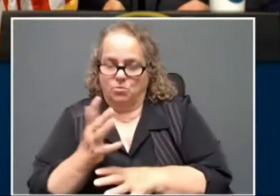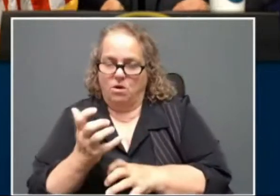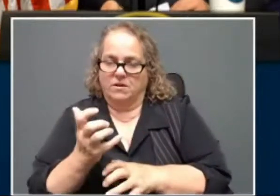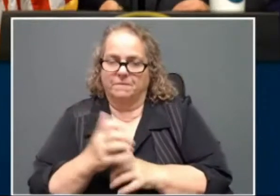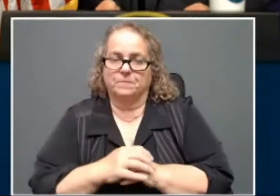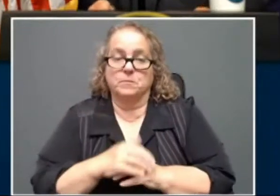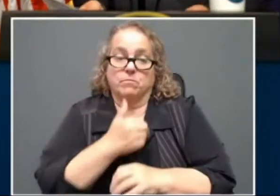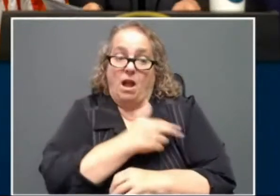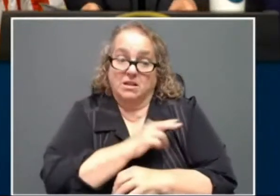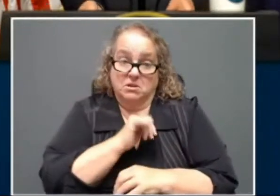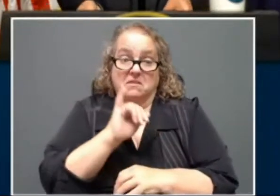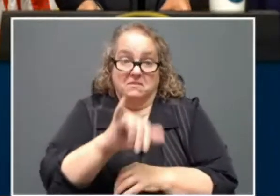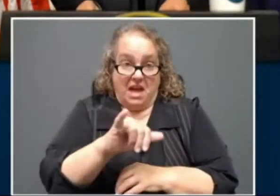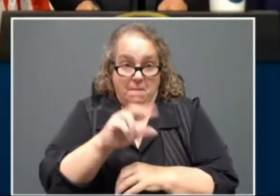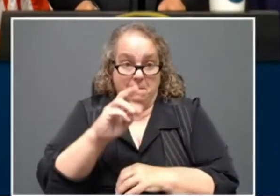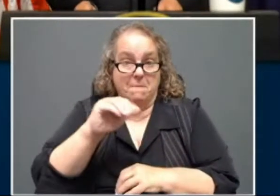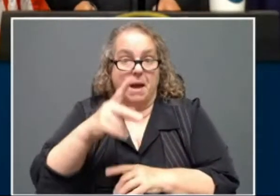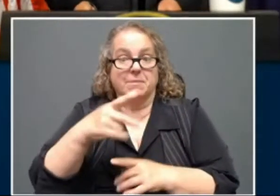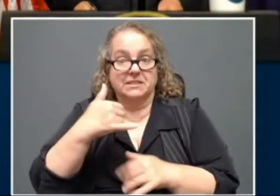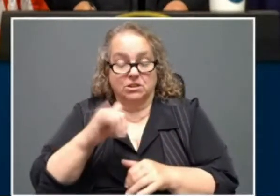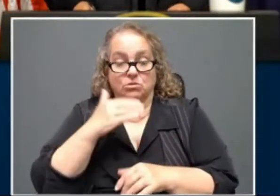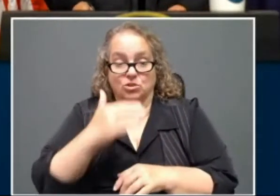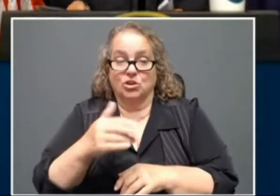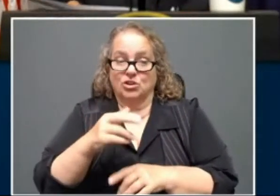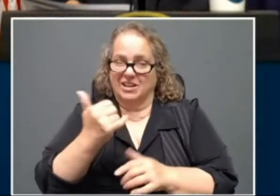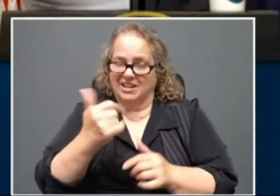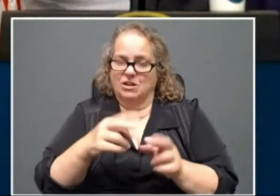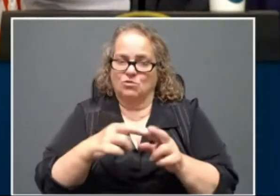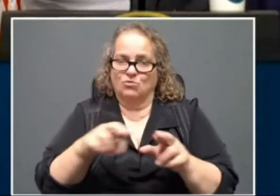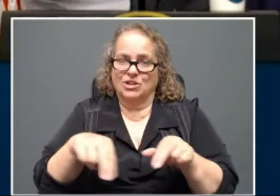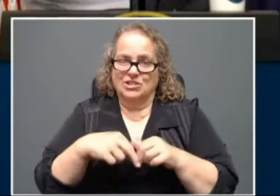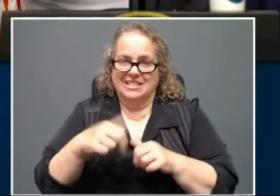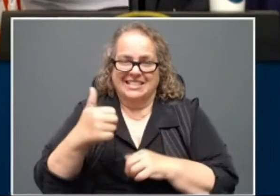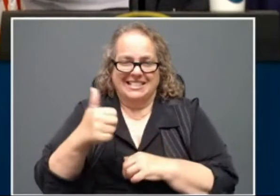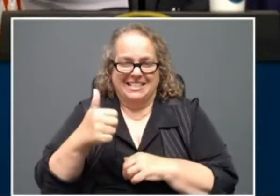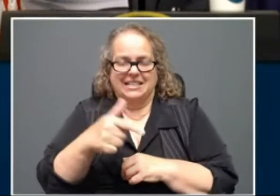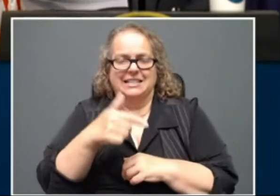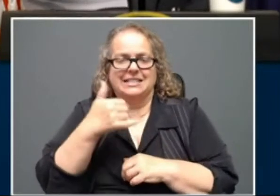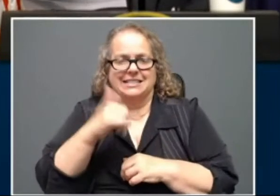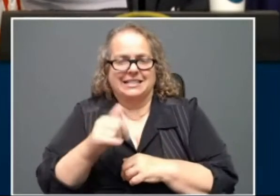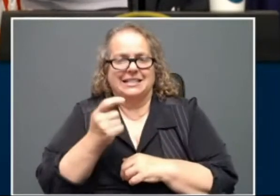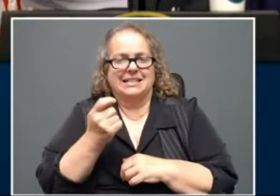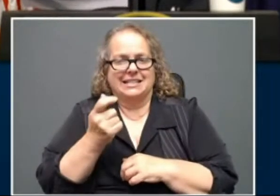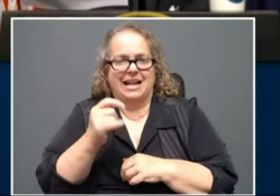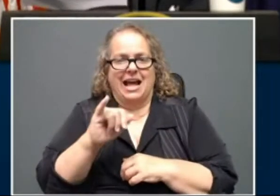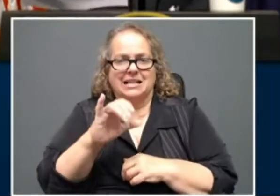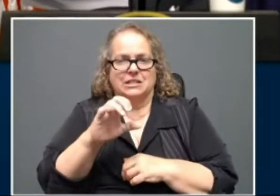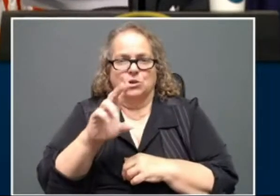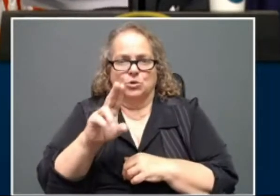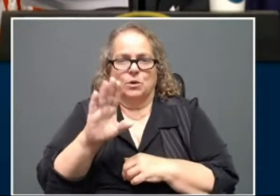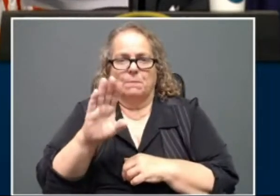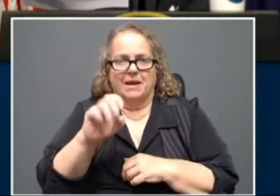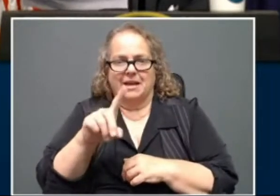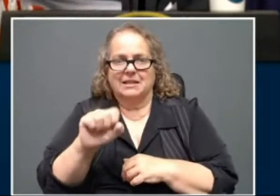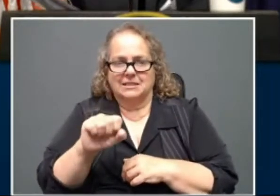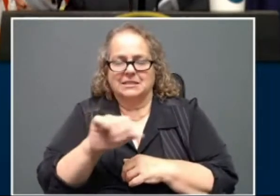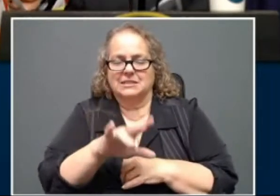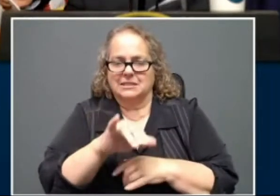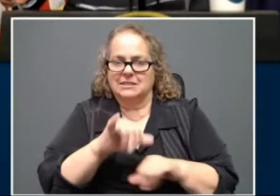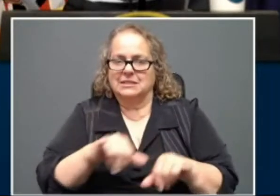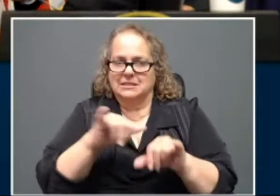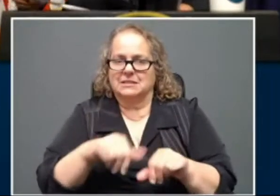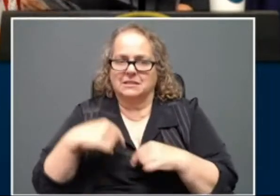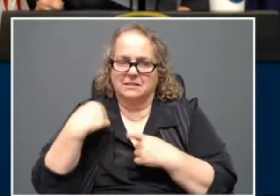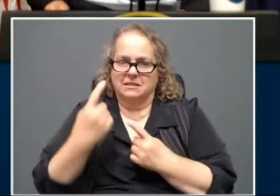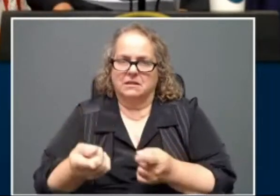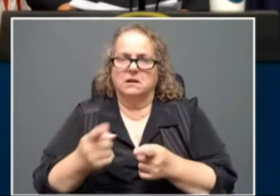shape. Region 10 is the one that's for ICU beds been like this for a while now, but plenty